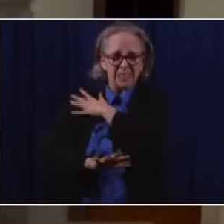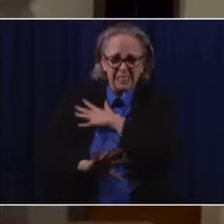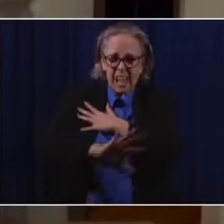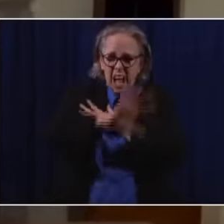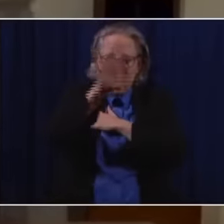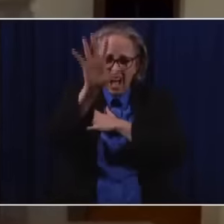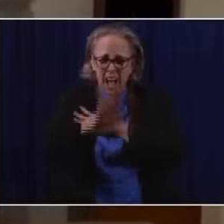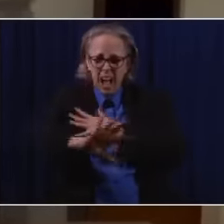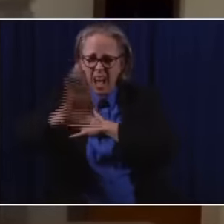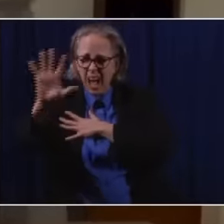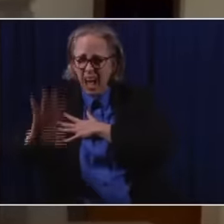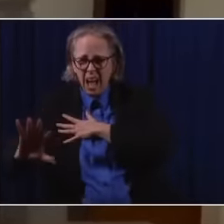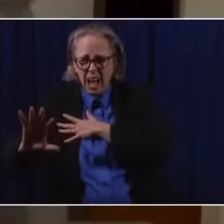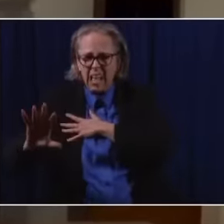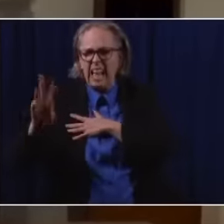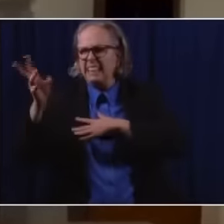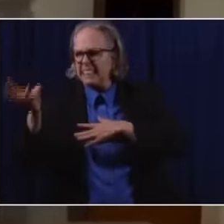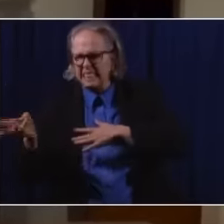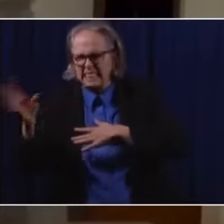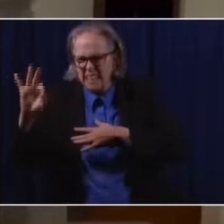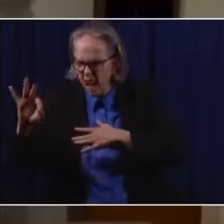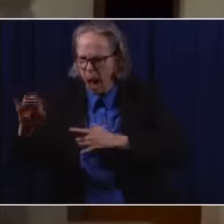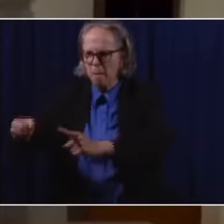high incidence counties.